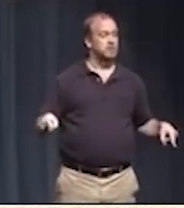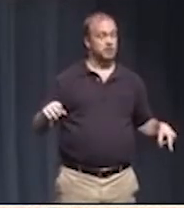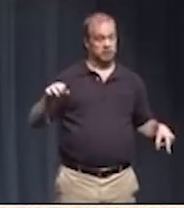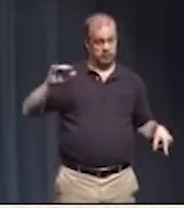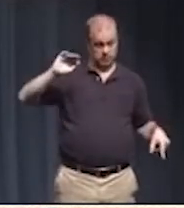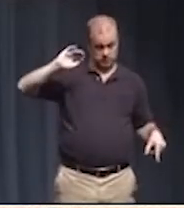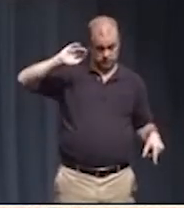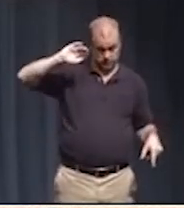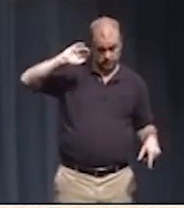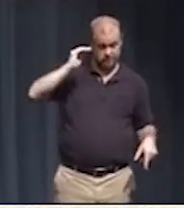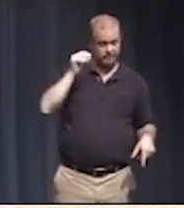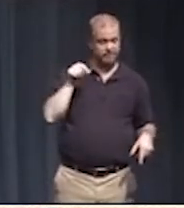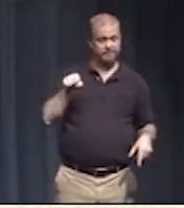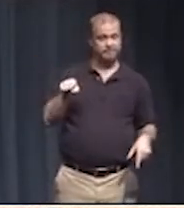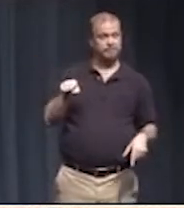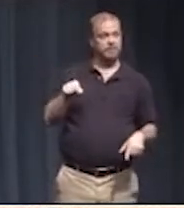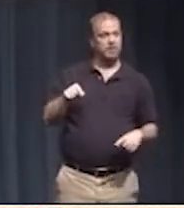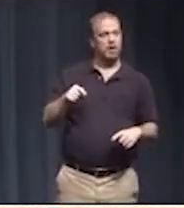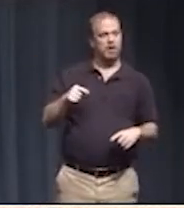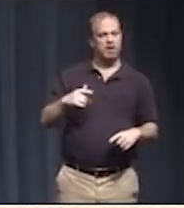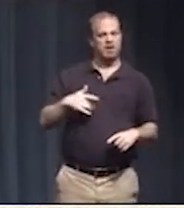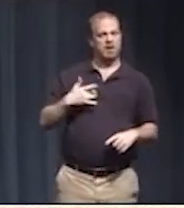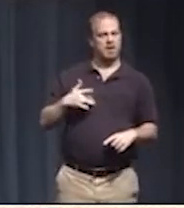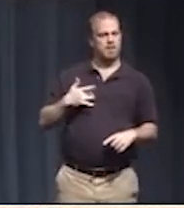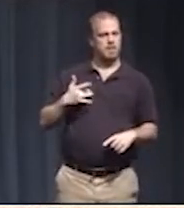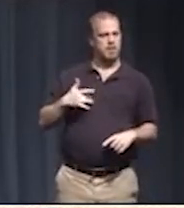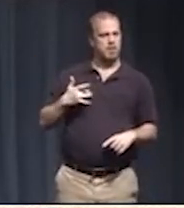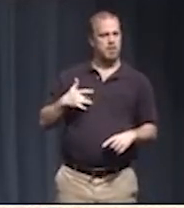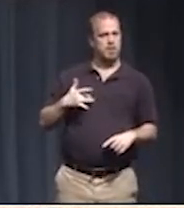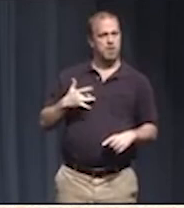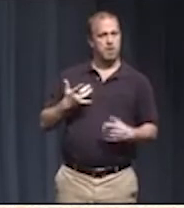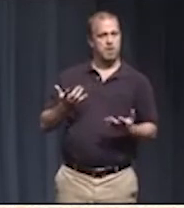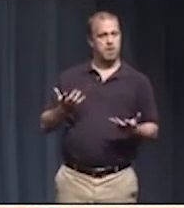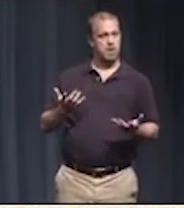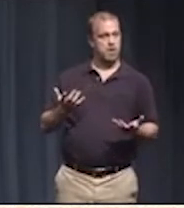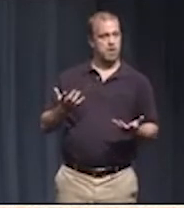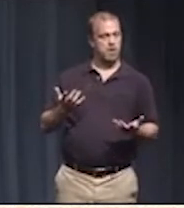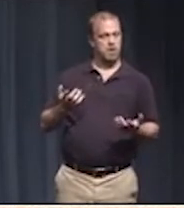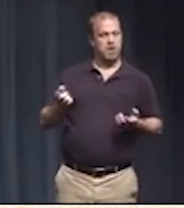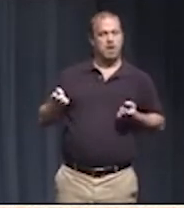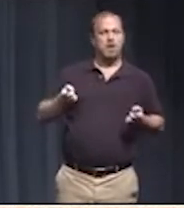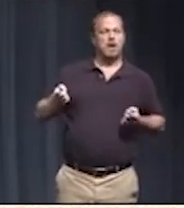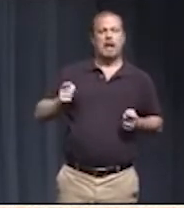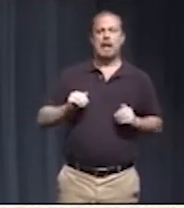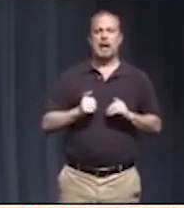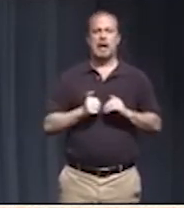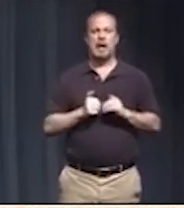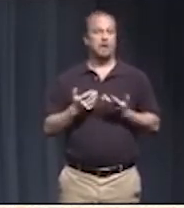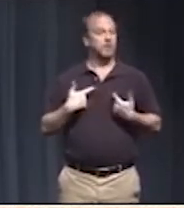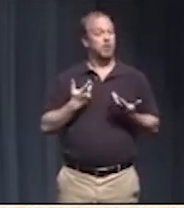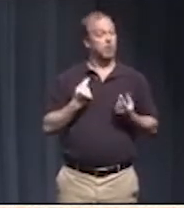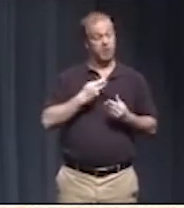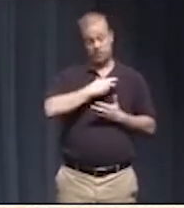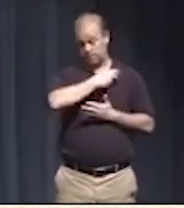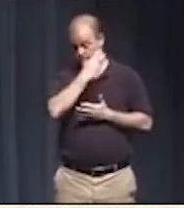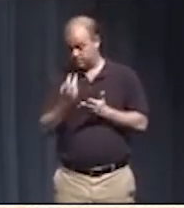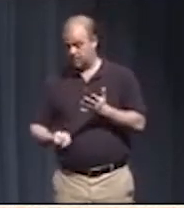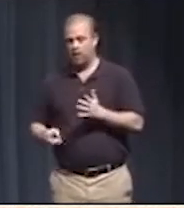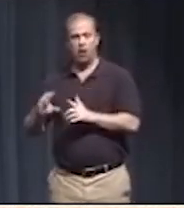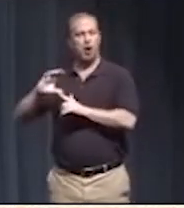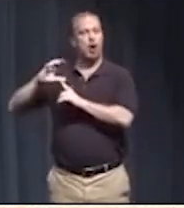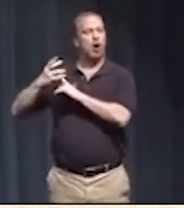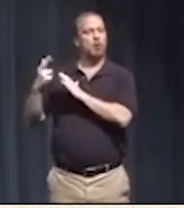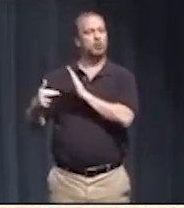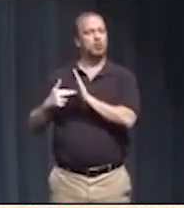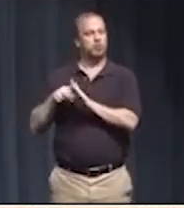we're trying to deal with our emotions, and we do that by dropping into cultural roles. What are our cultural roles? Remember hunter-gatherer. Our